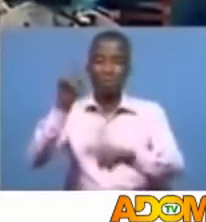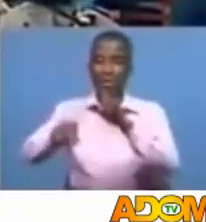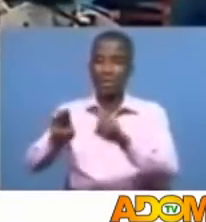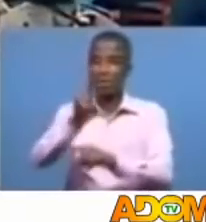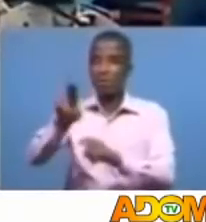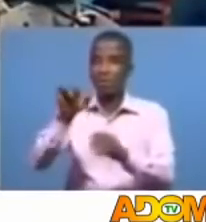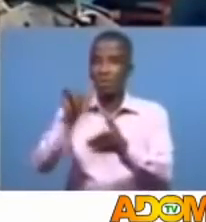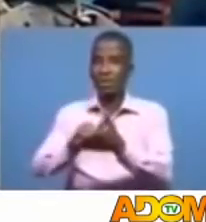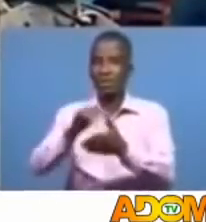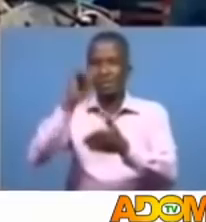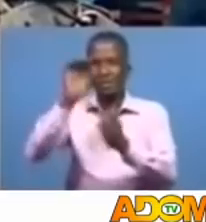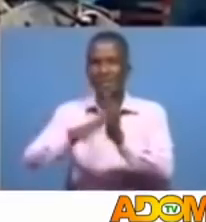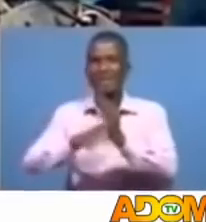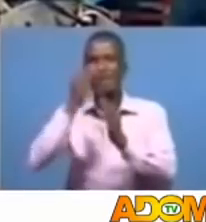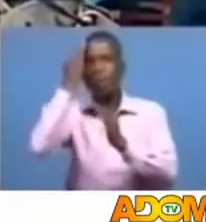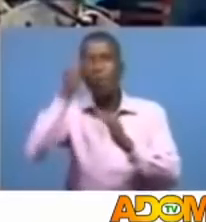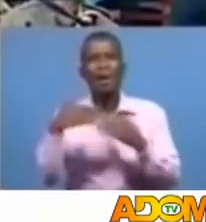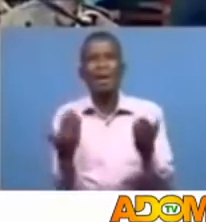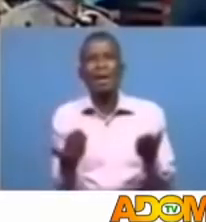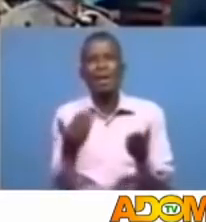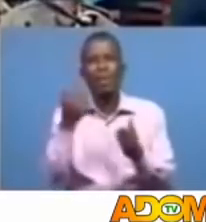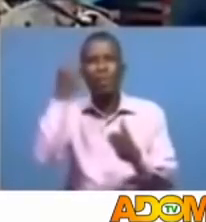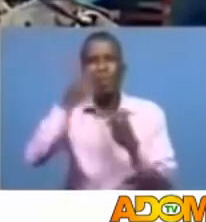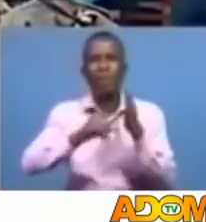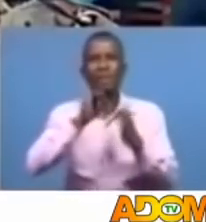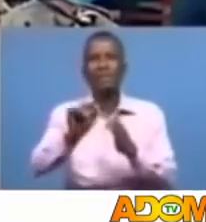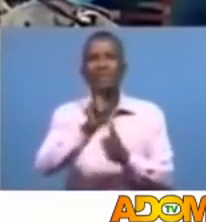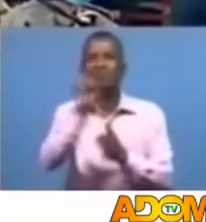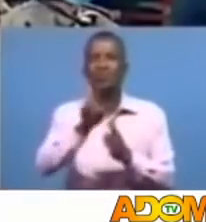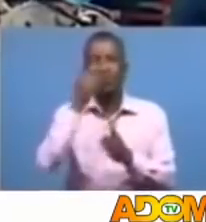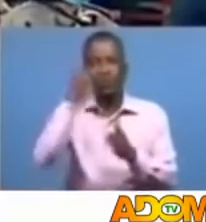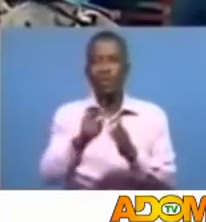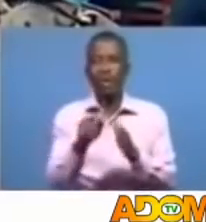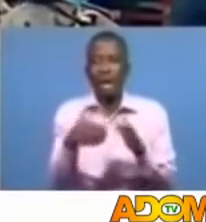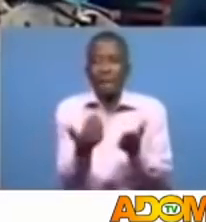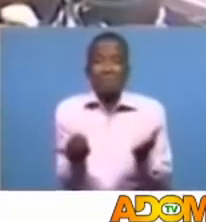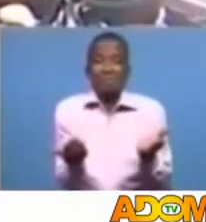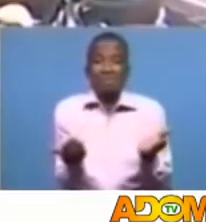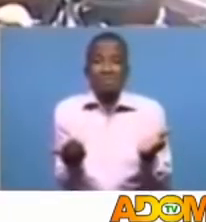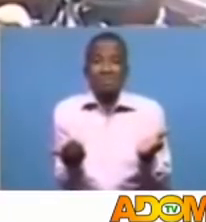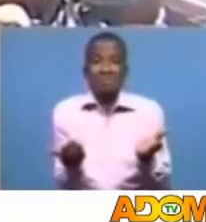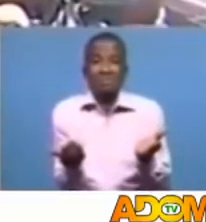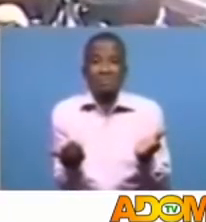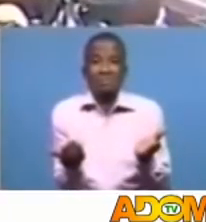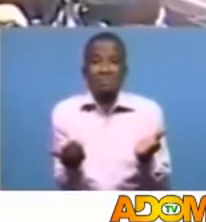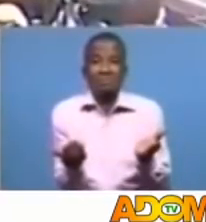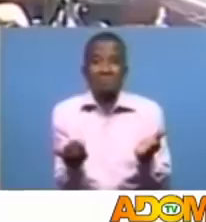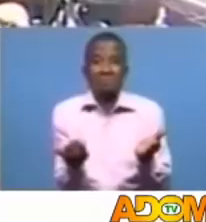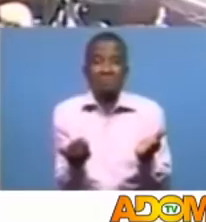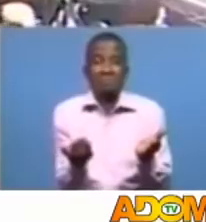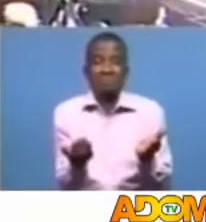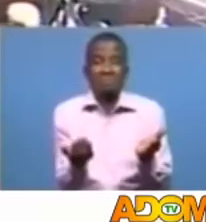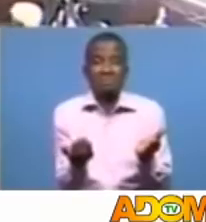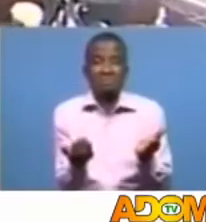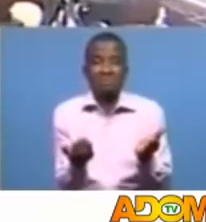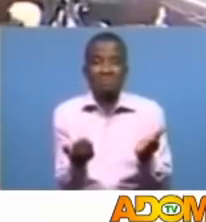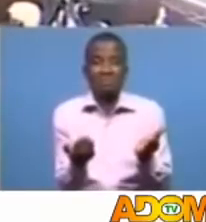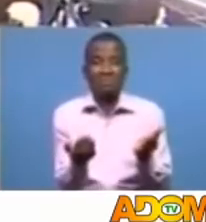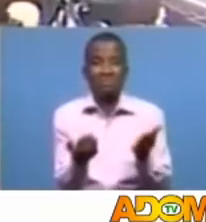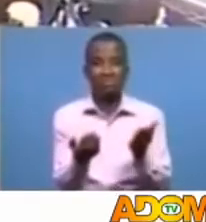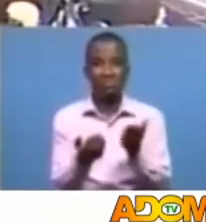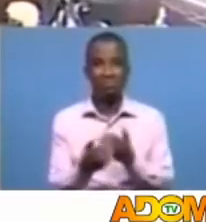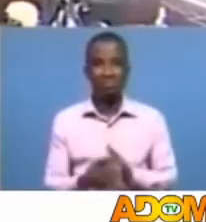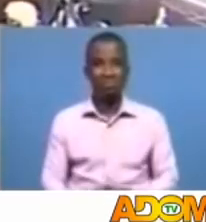then it means that what is you say is applicable. Yeah. No. No. You're